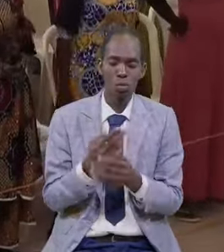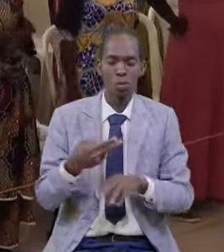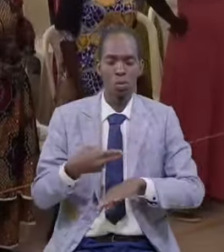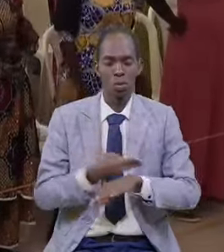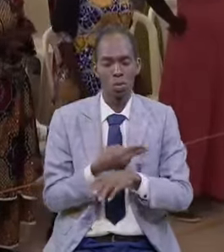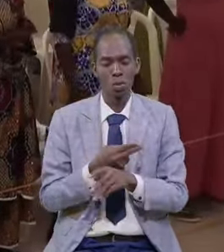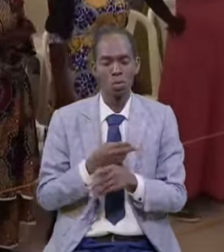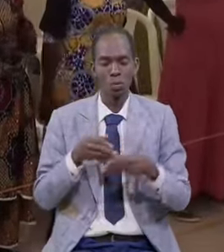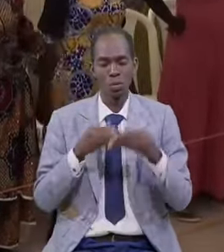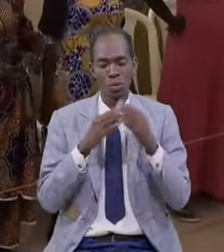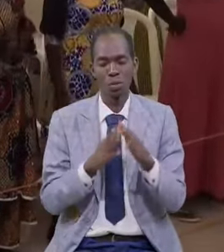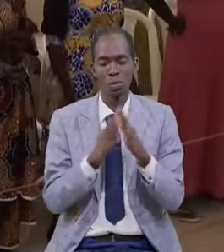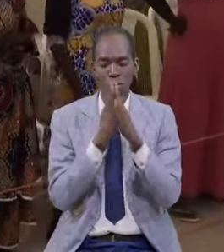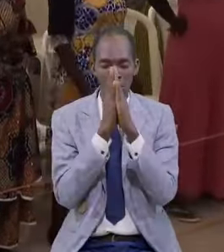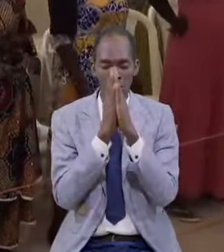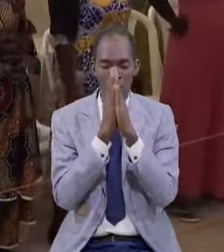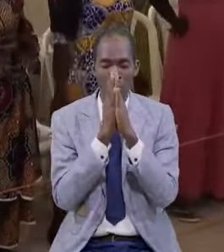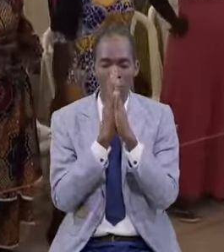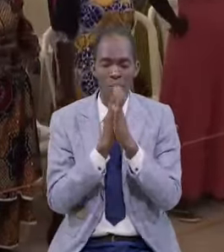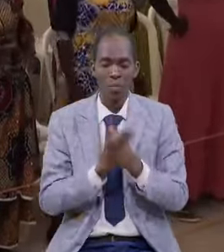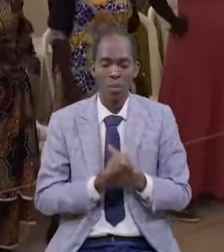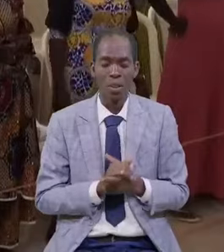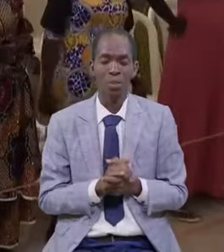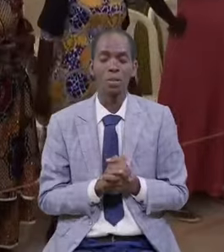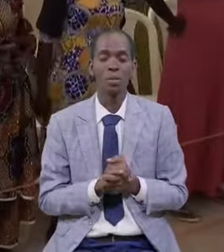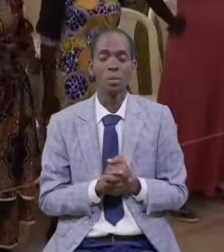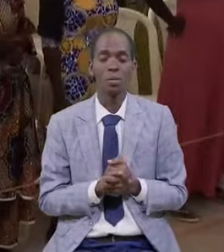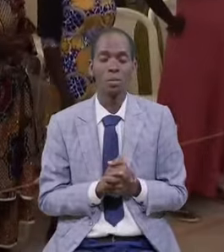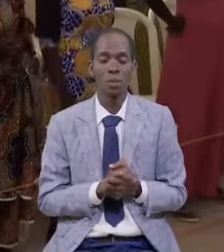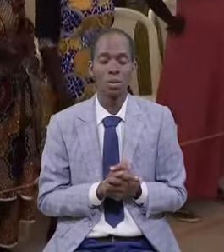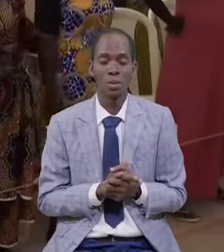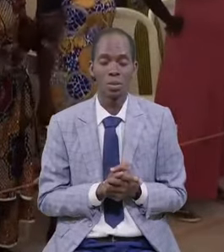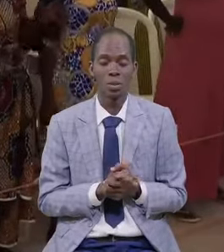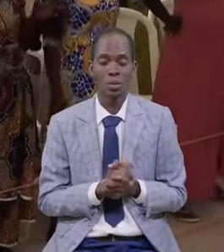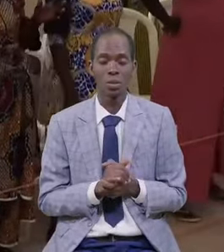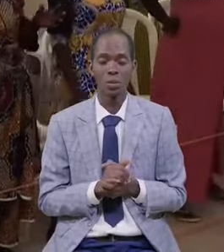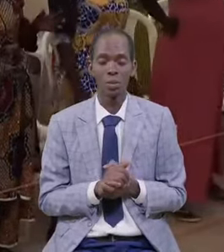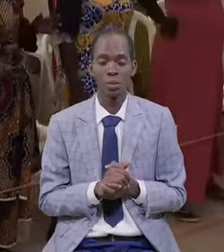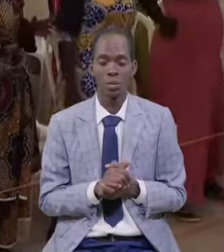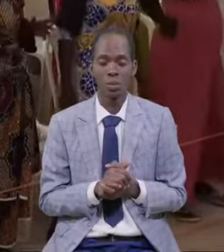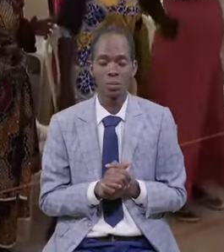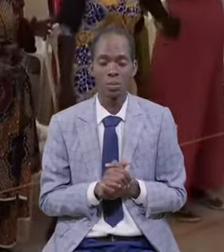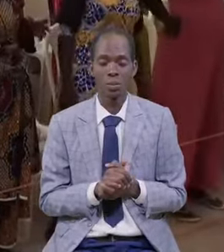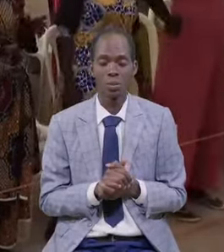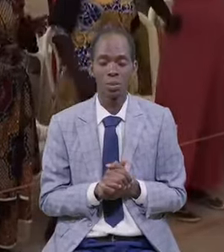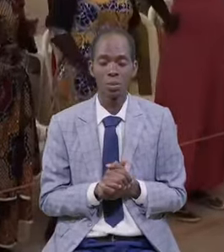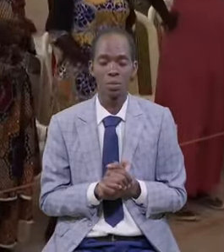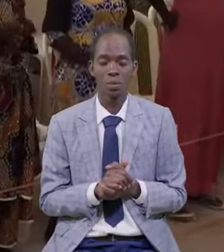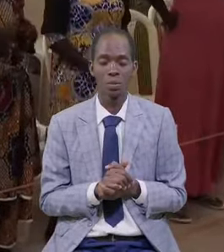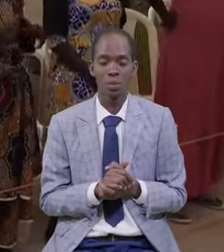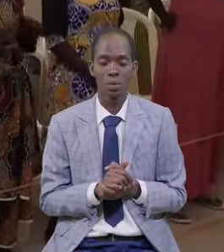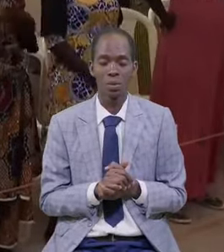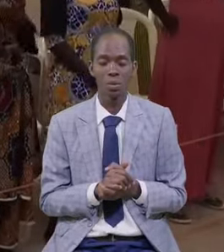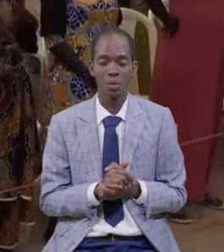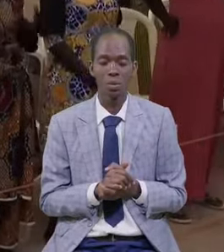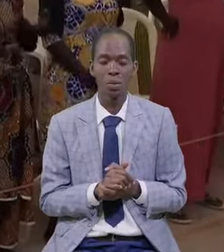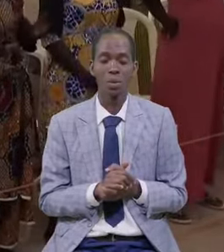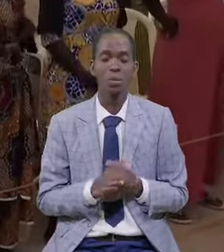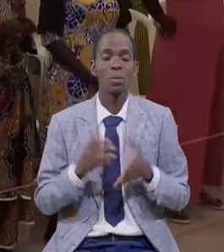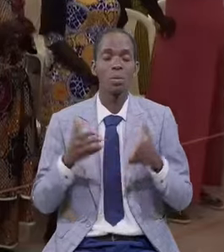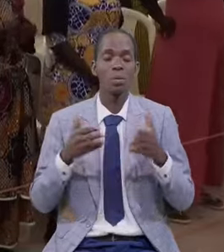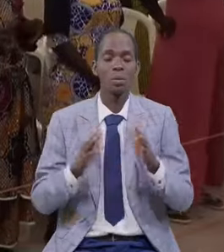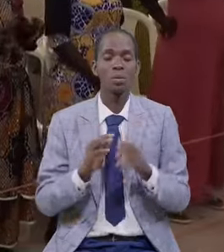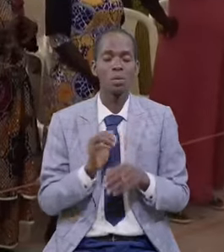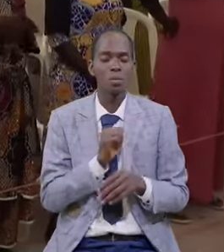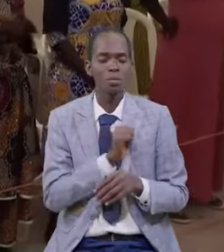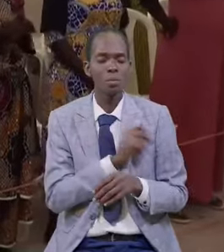Hallelujah Hal hallelujah hallelujah let's appreciate Jesus for being